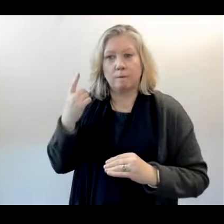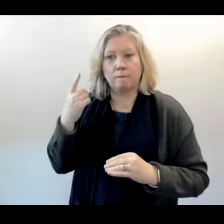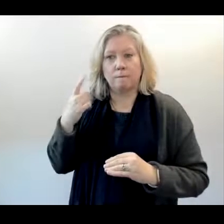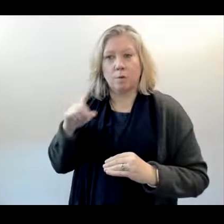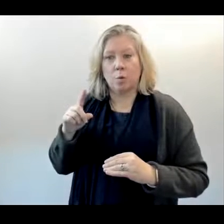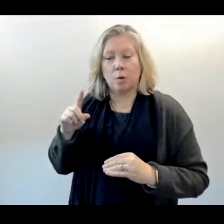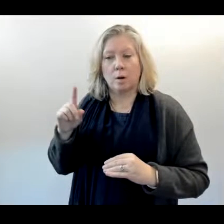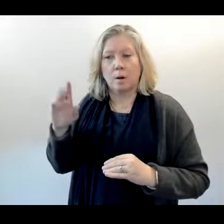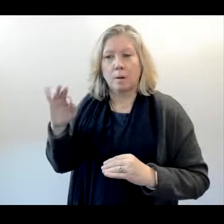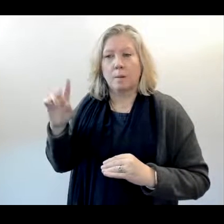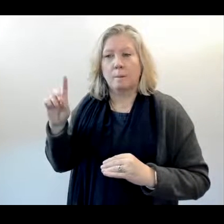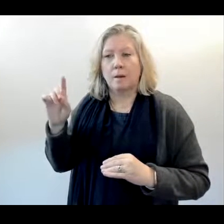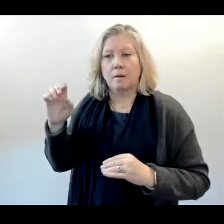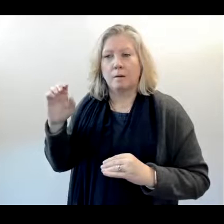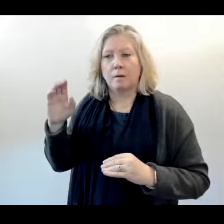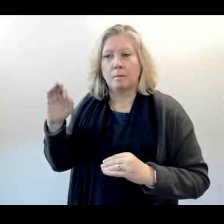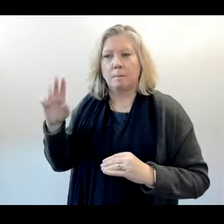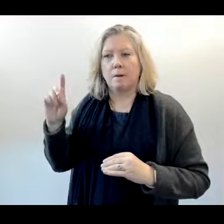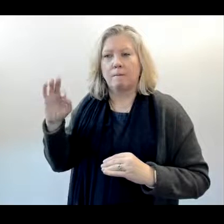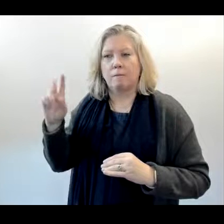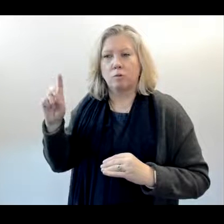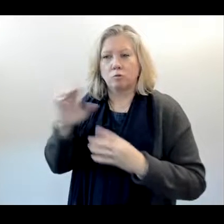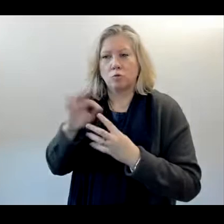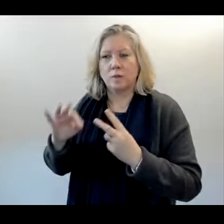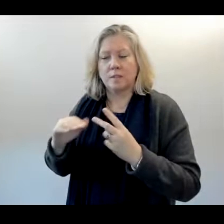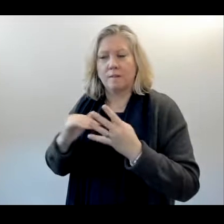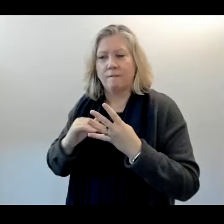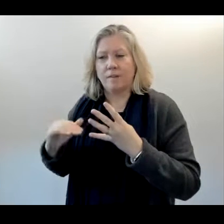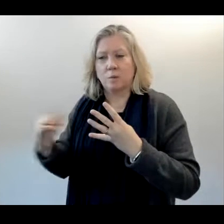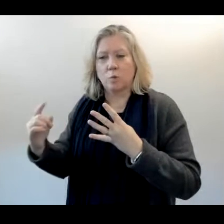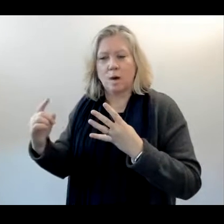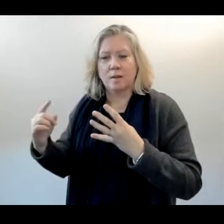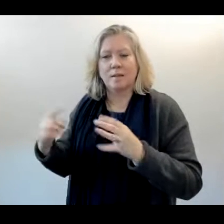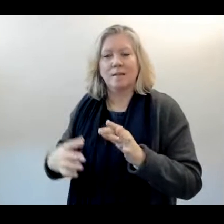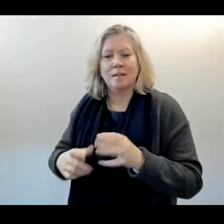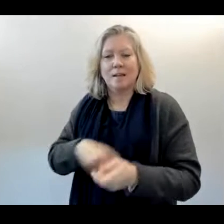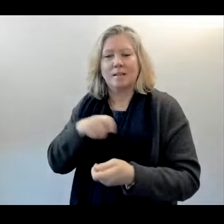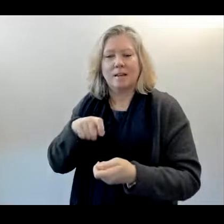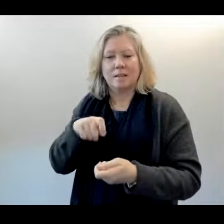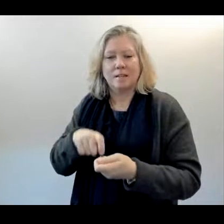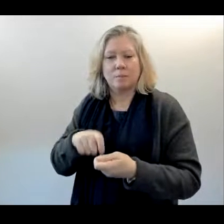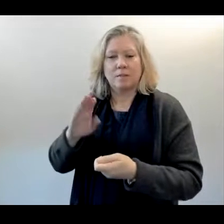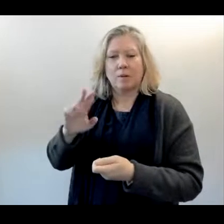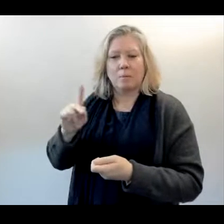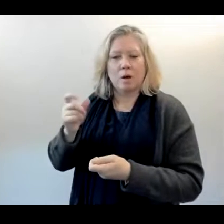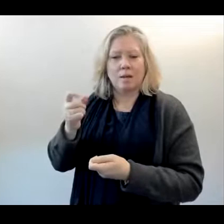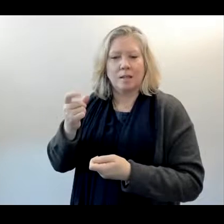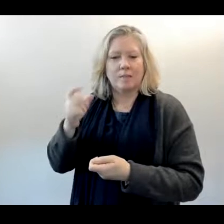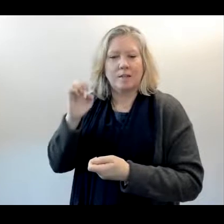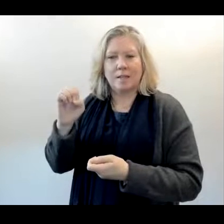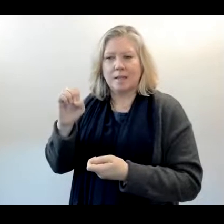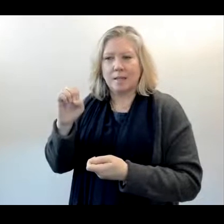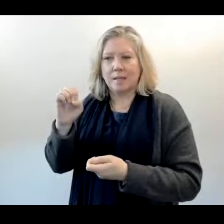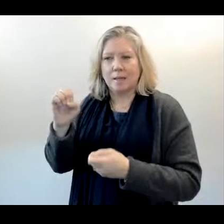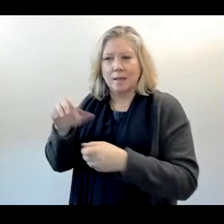for Bedford Choice Phase 1, specifically Block 11E, Lot 350. Thank you. And so again, these